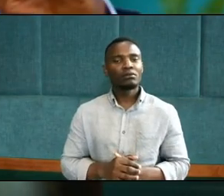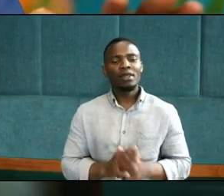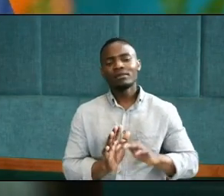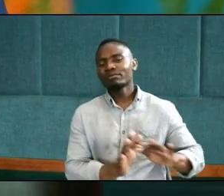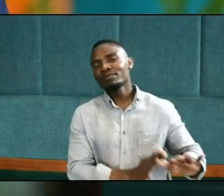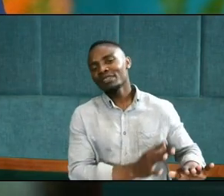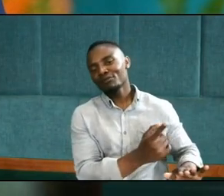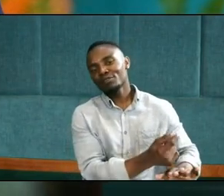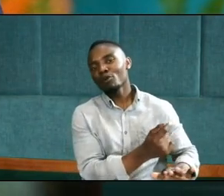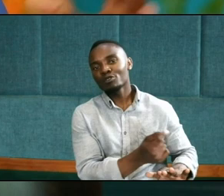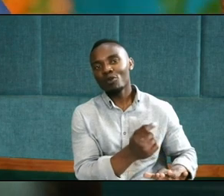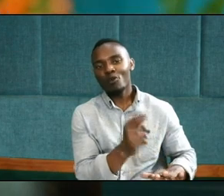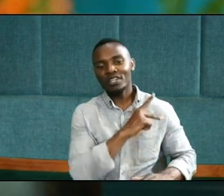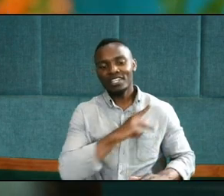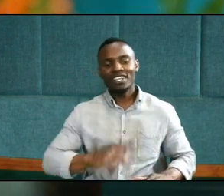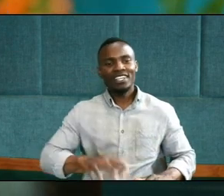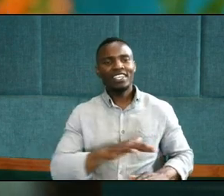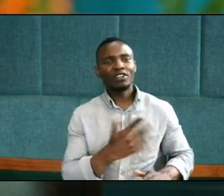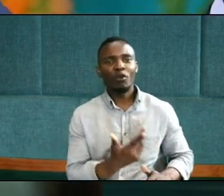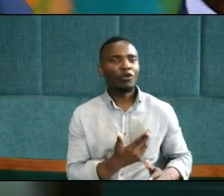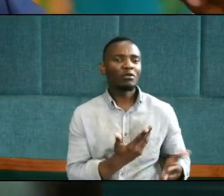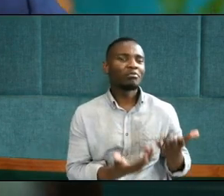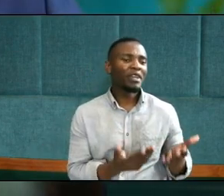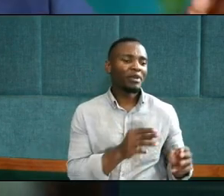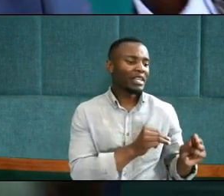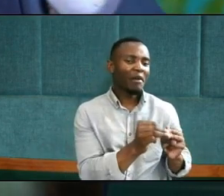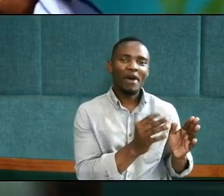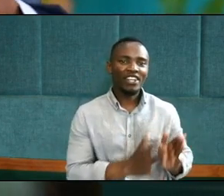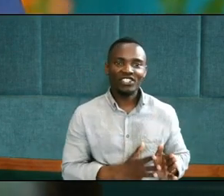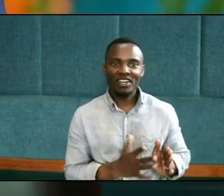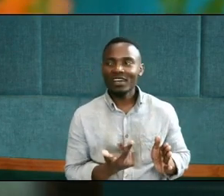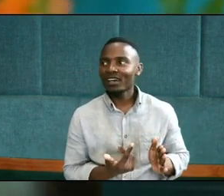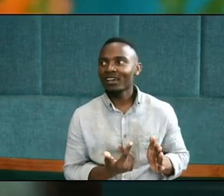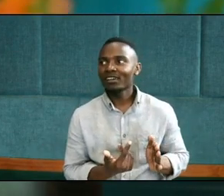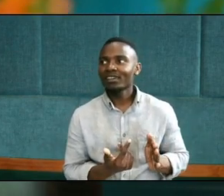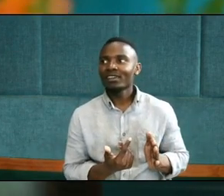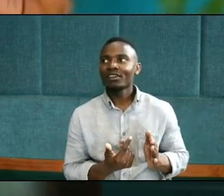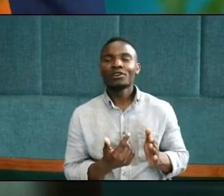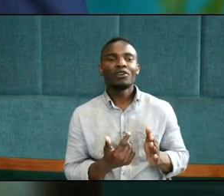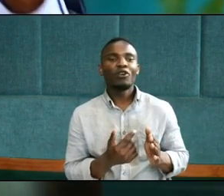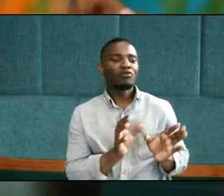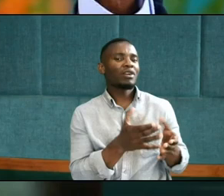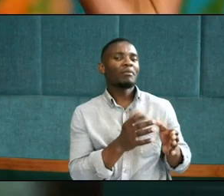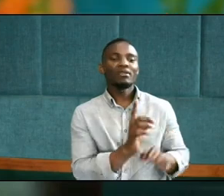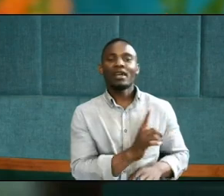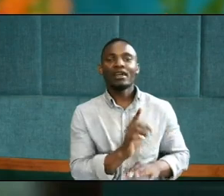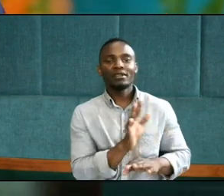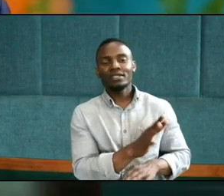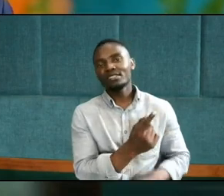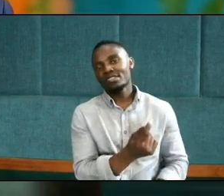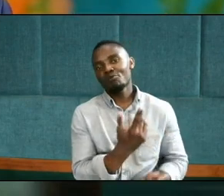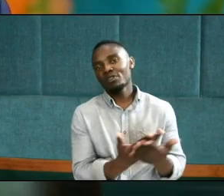kingdoms. Leave these small kingdoms of a manager, or these small kingdoms of a manager of a certain company. Those are small